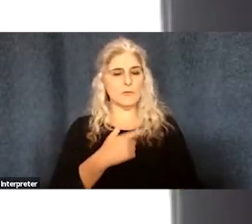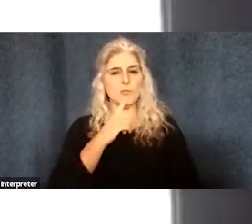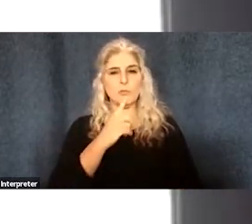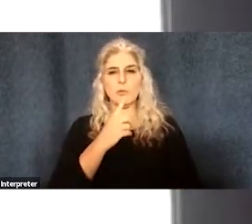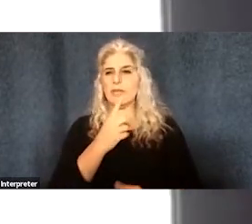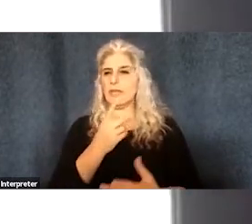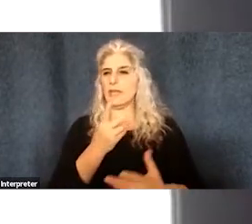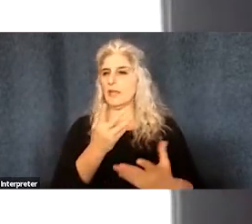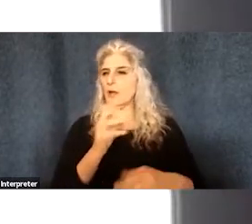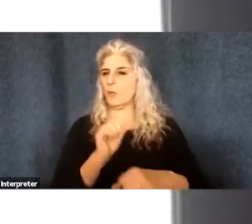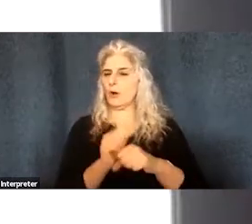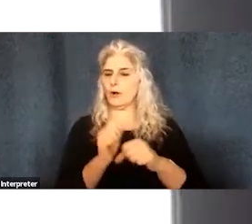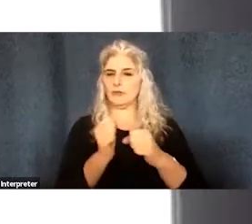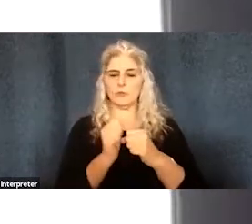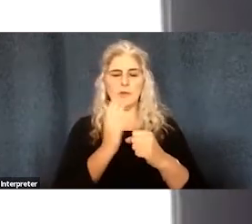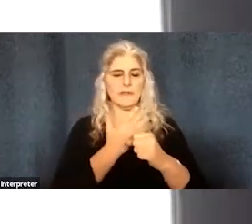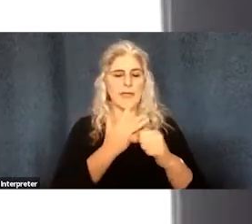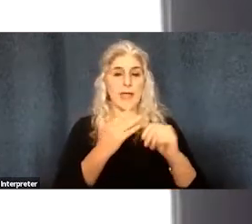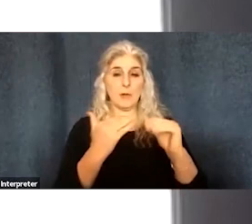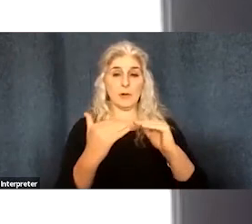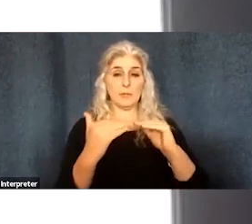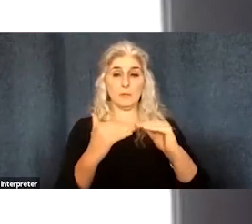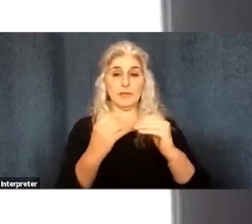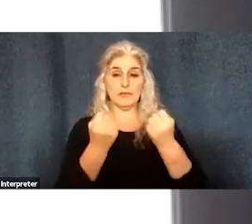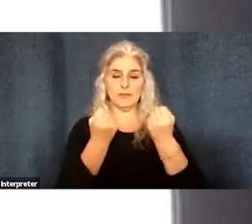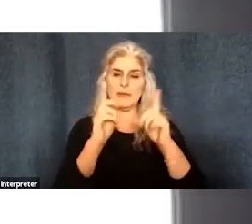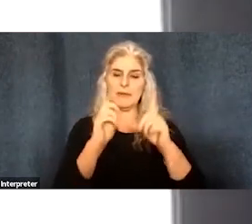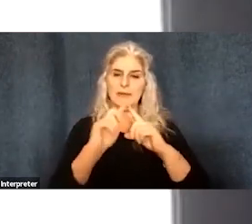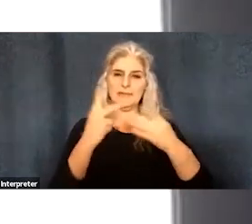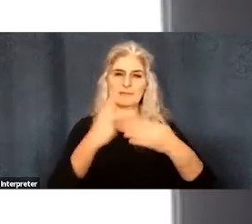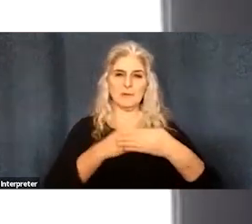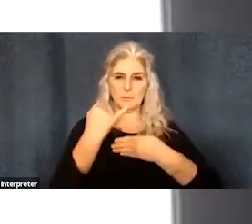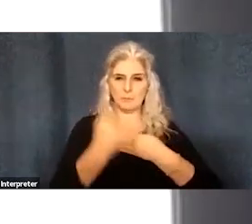many initiatives, because we think also we need a collective